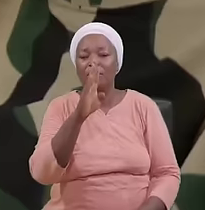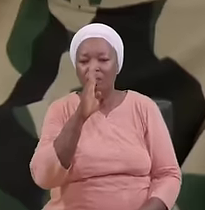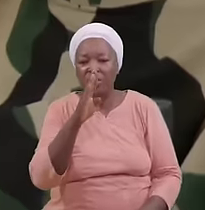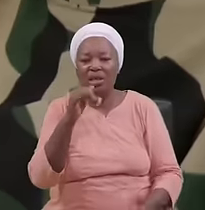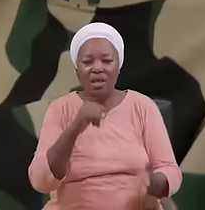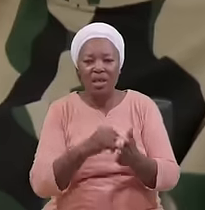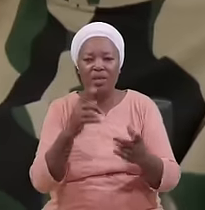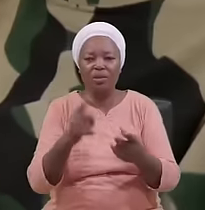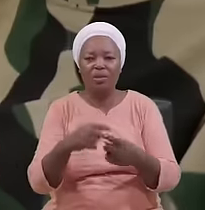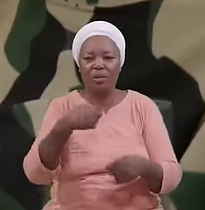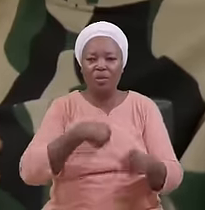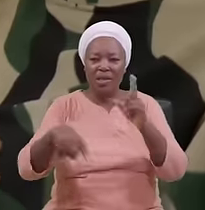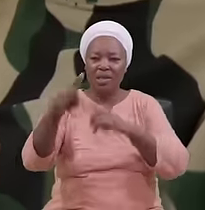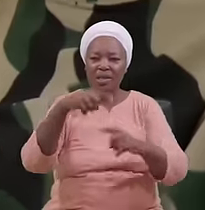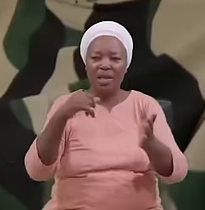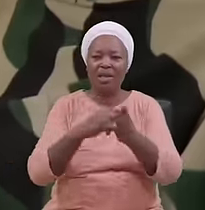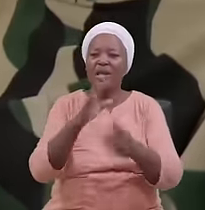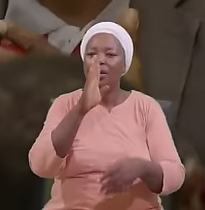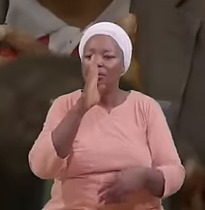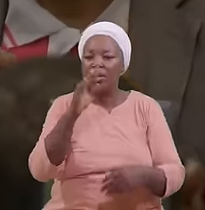me, be it unto me,